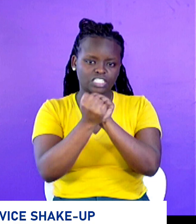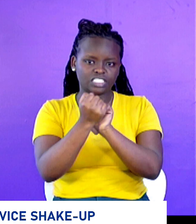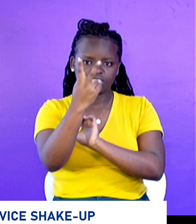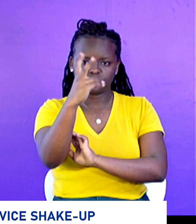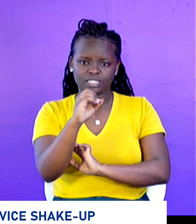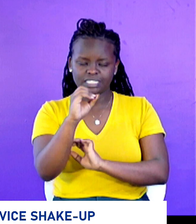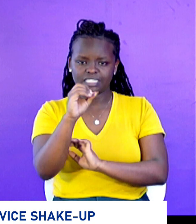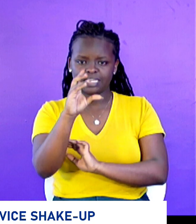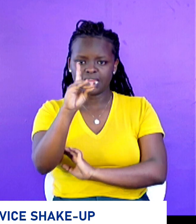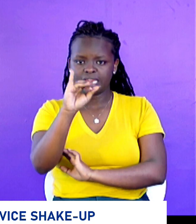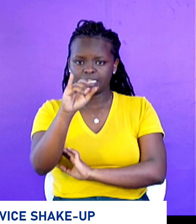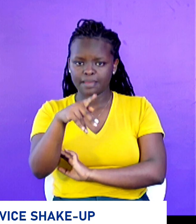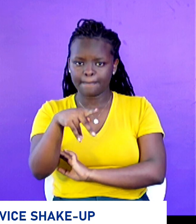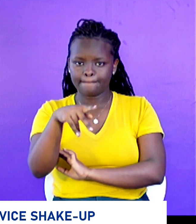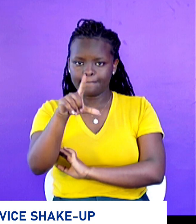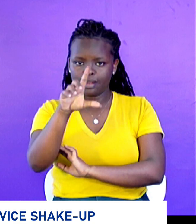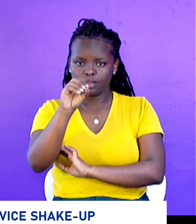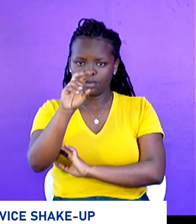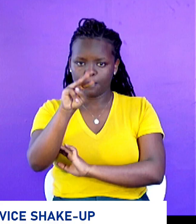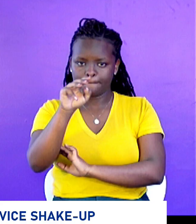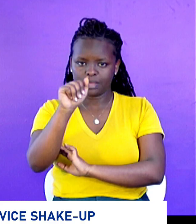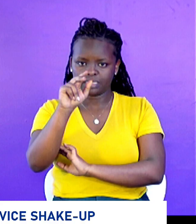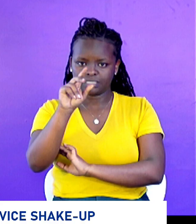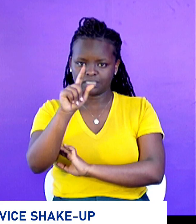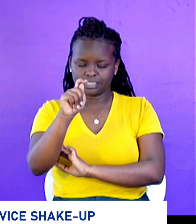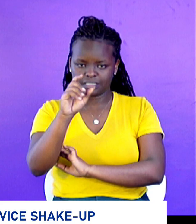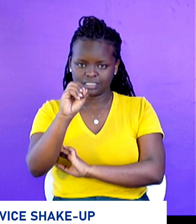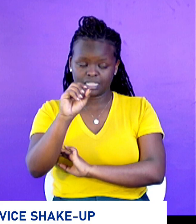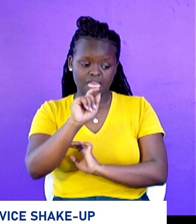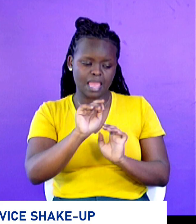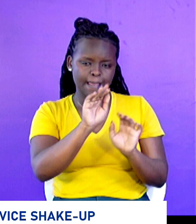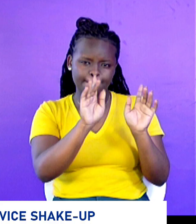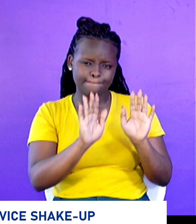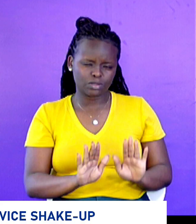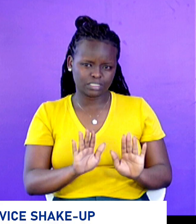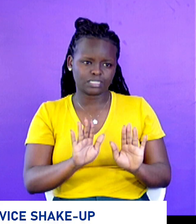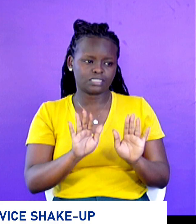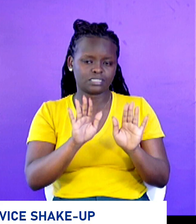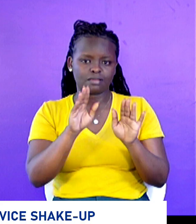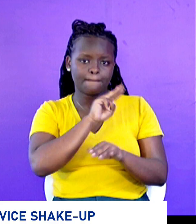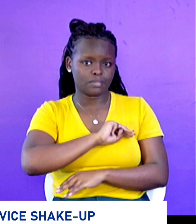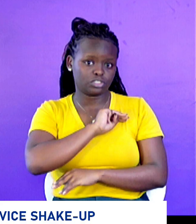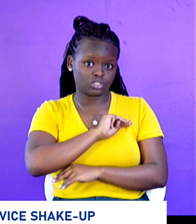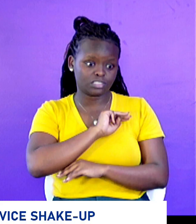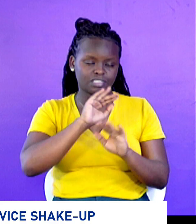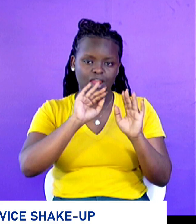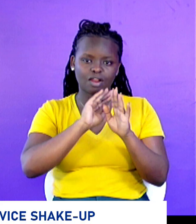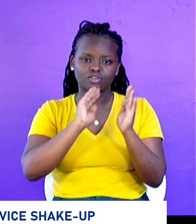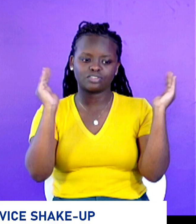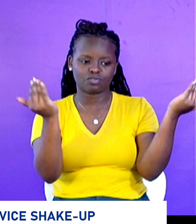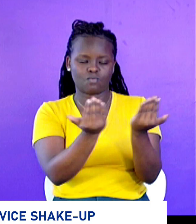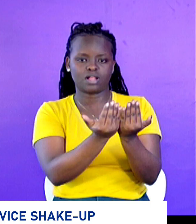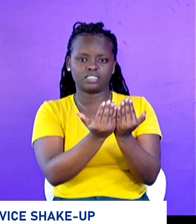diplomats to key missions across the globe in a bid to boost the country's diplomatic